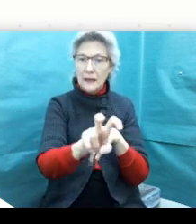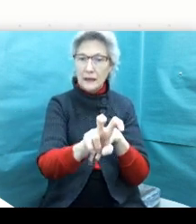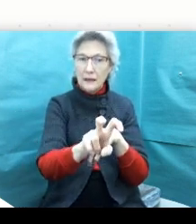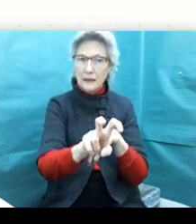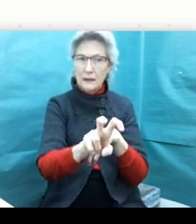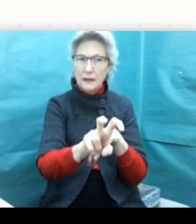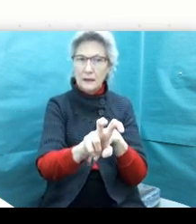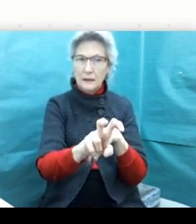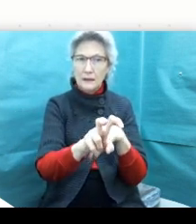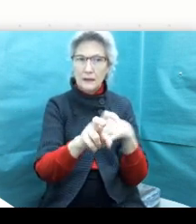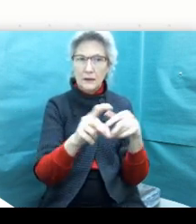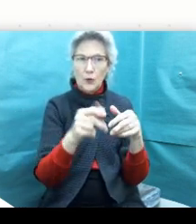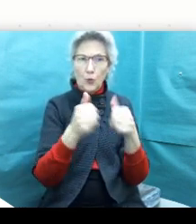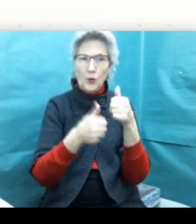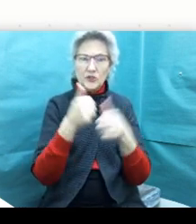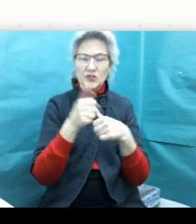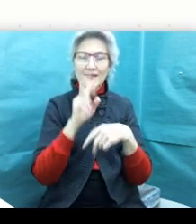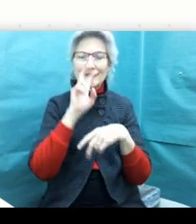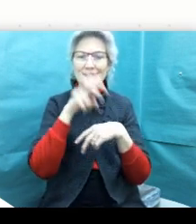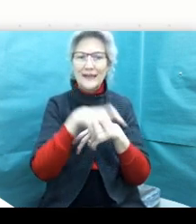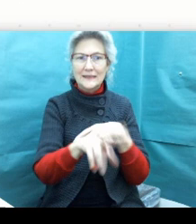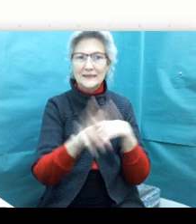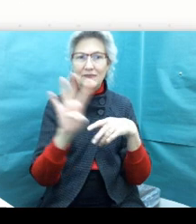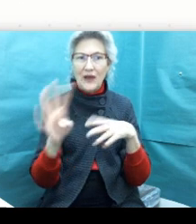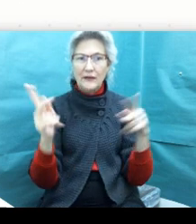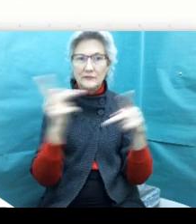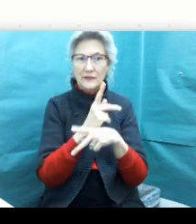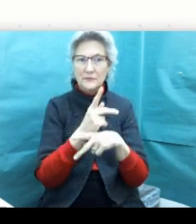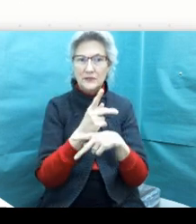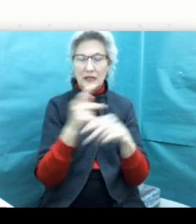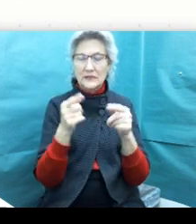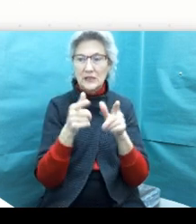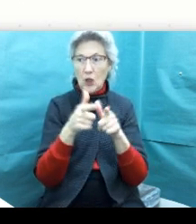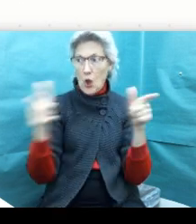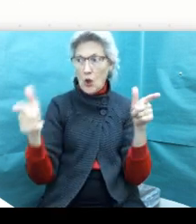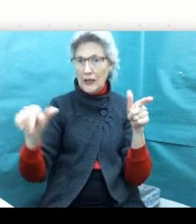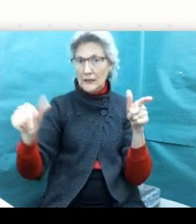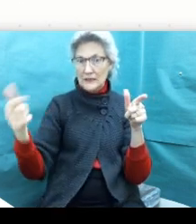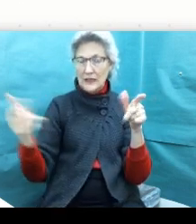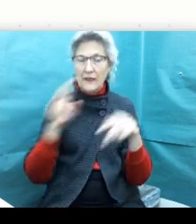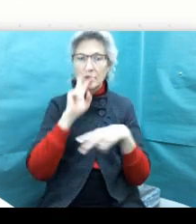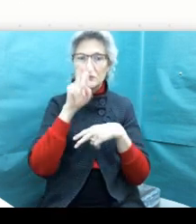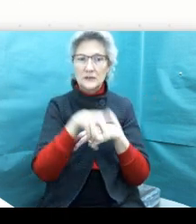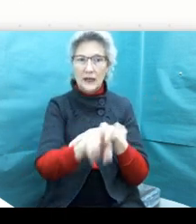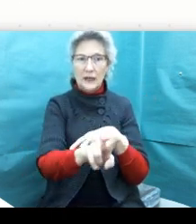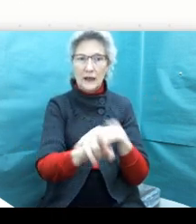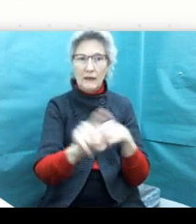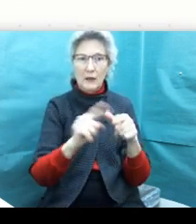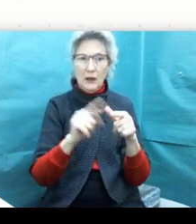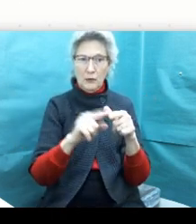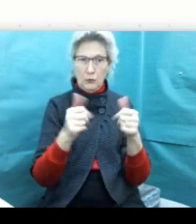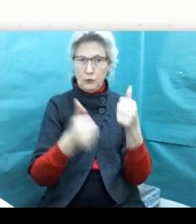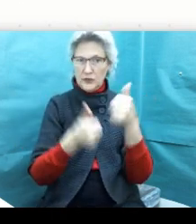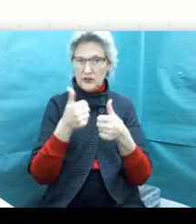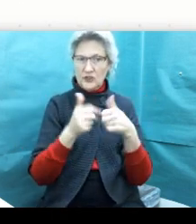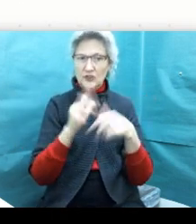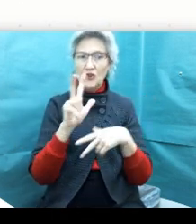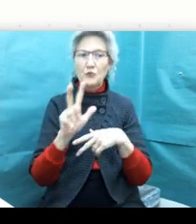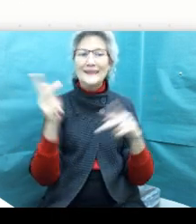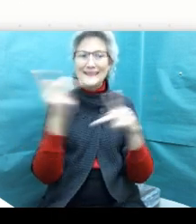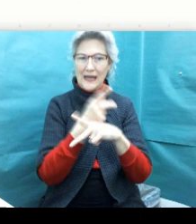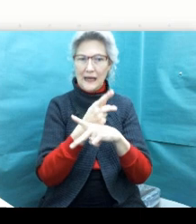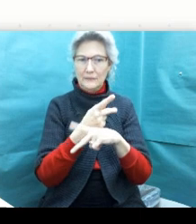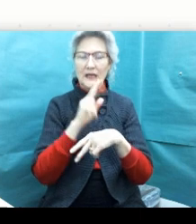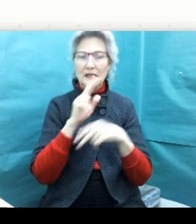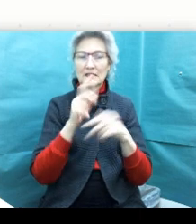it by its name. So which snake is 5 times as long as what other snake? And then we have below that, another snake is 3 times